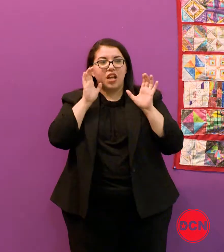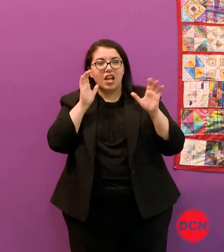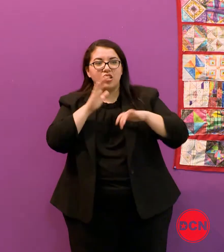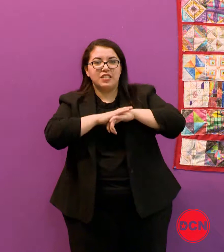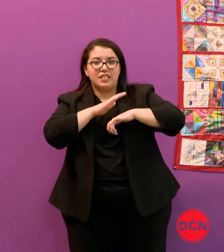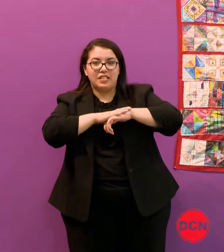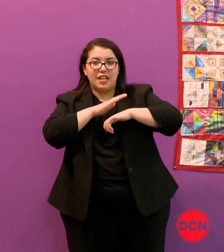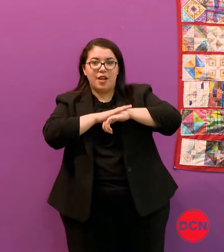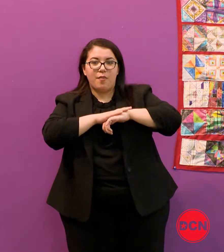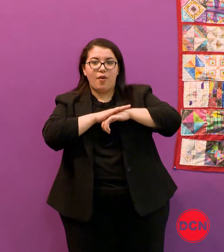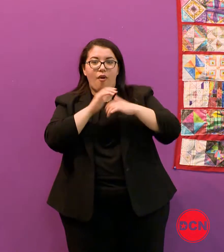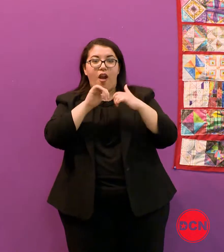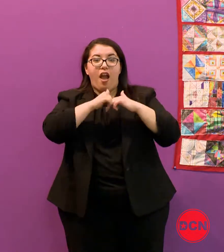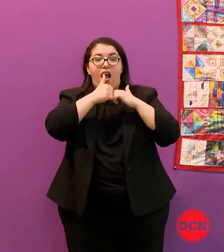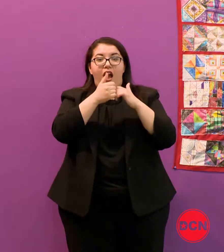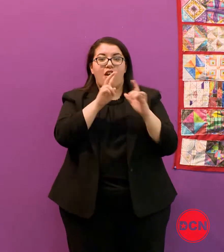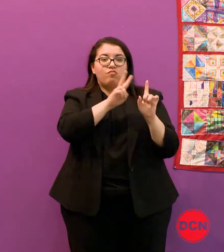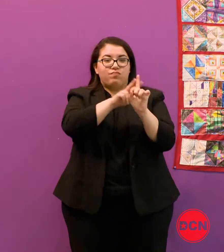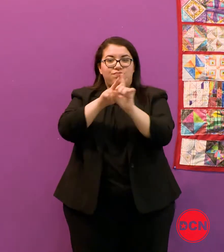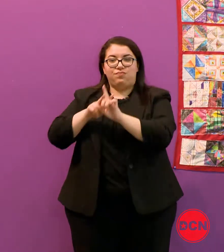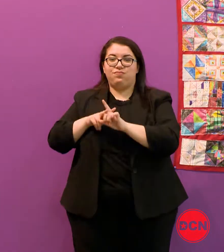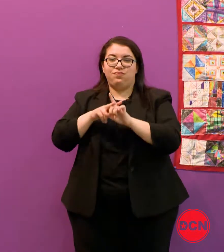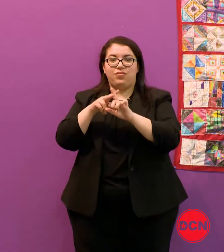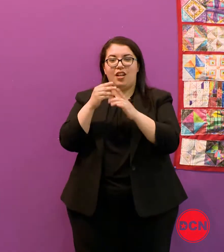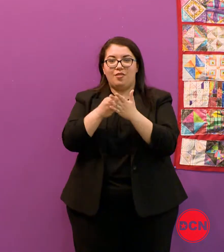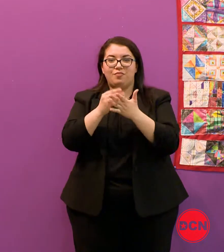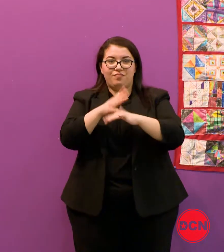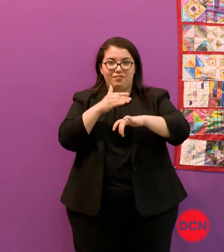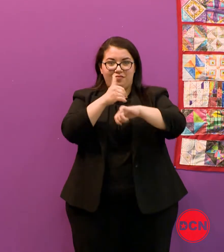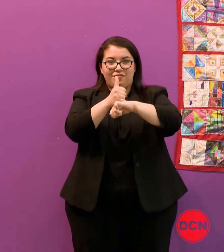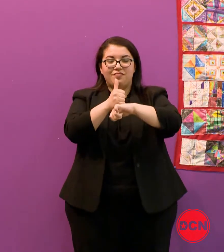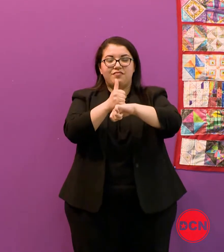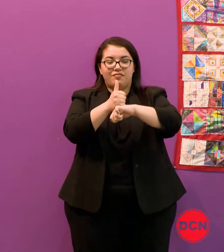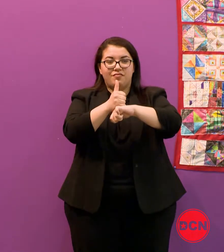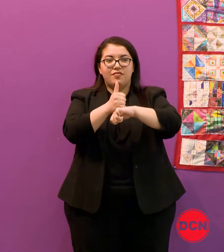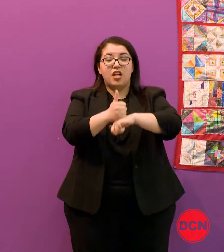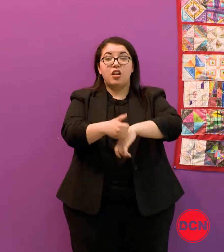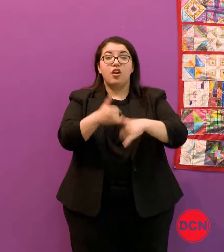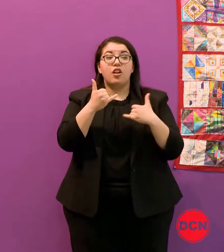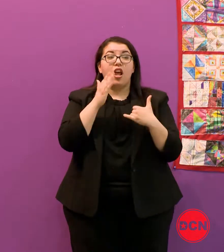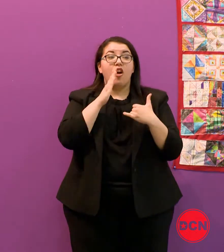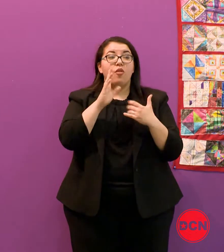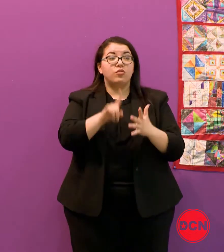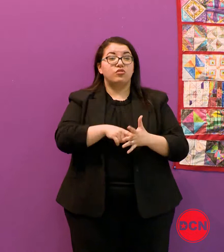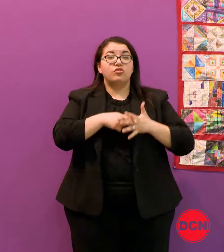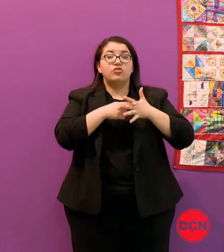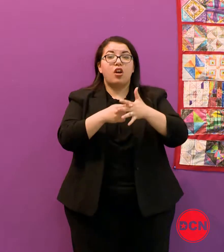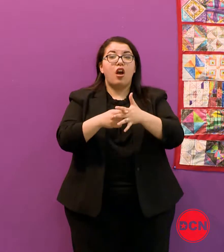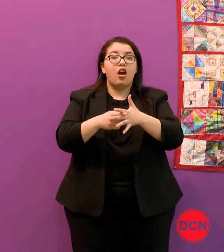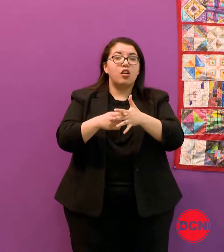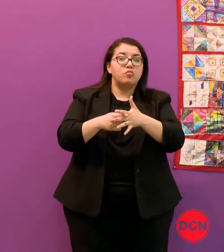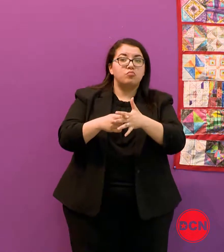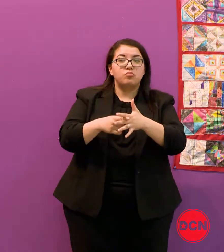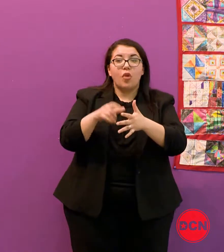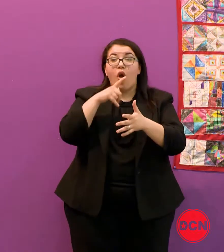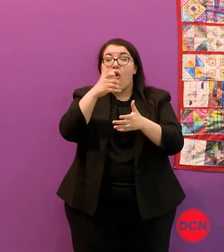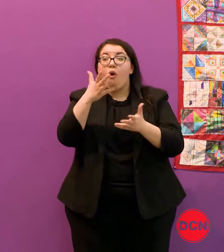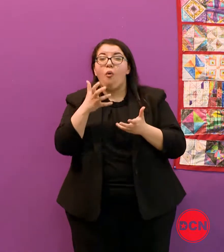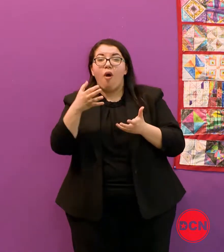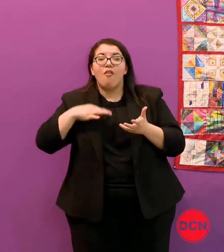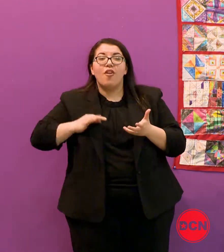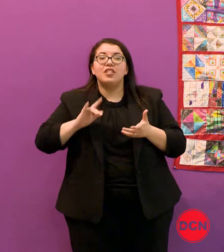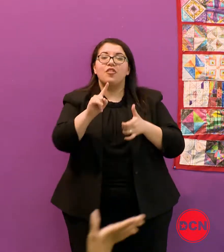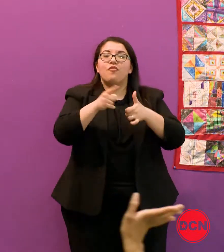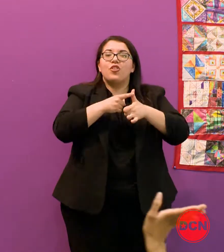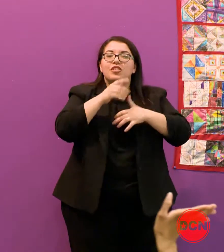tabulated their $100. And so we're going to start. Does anybody want to volunteer to go